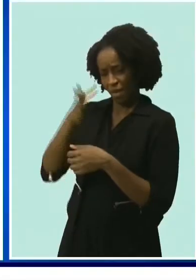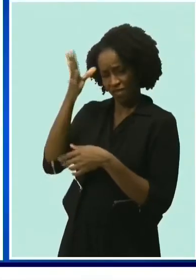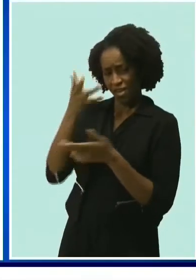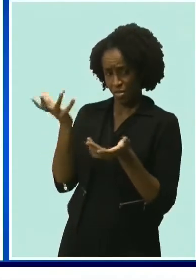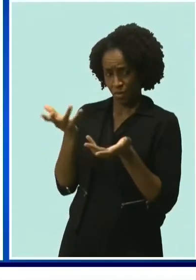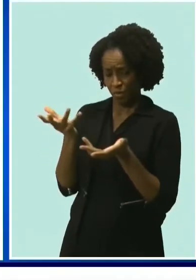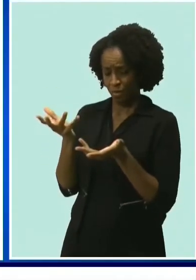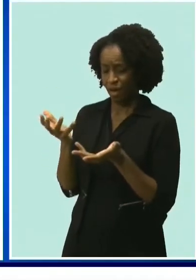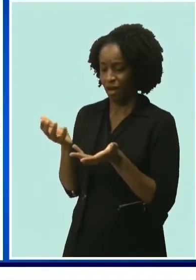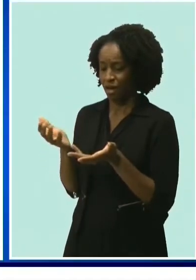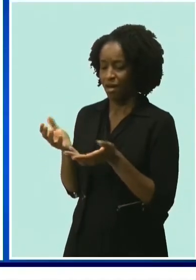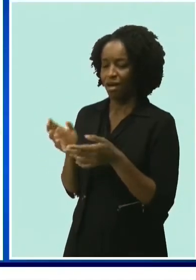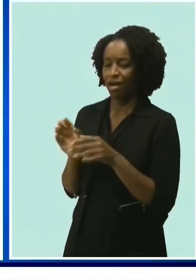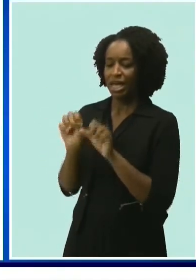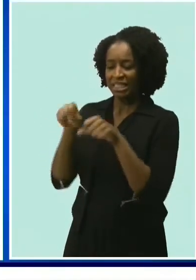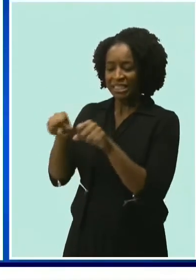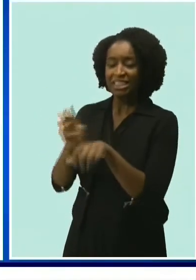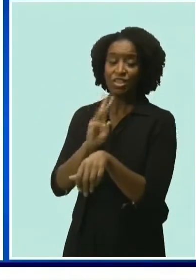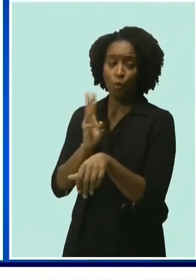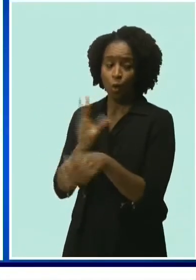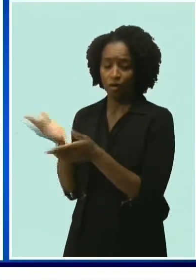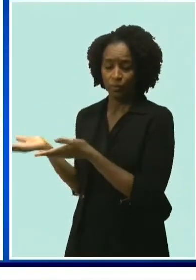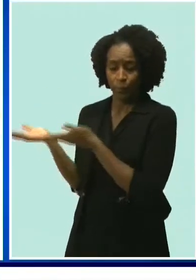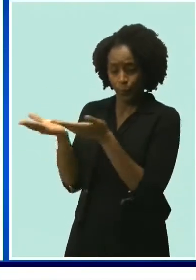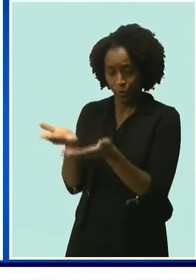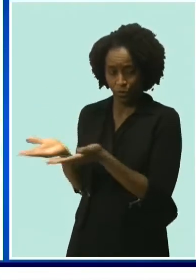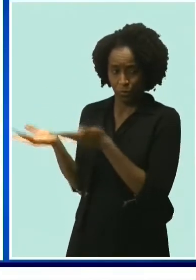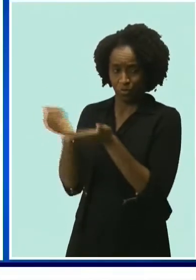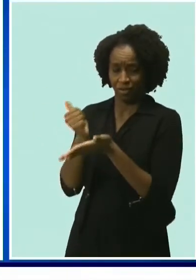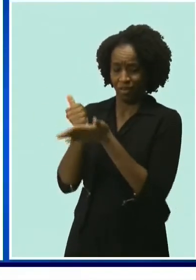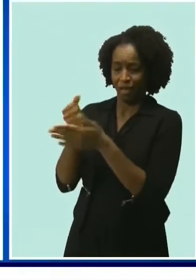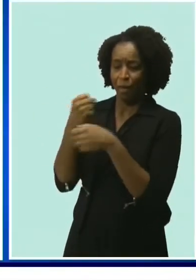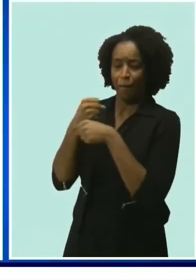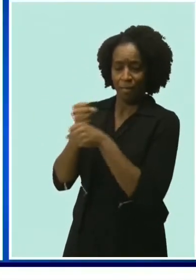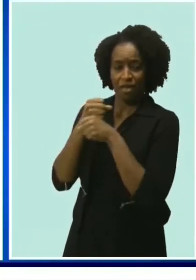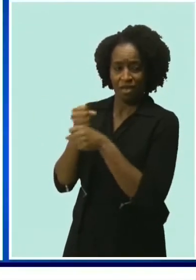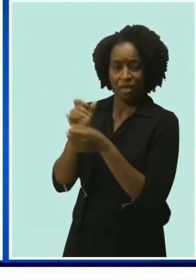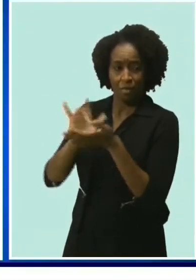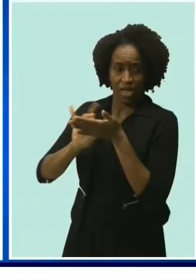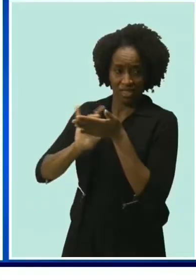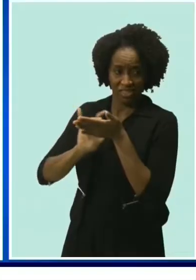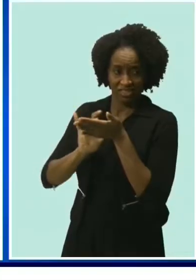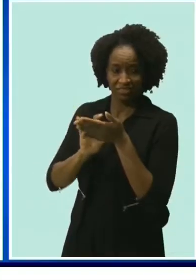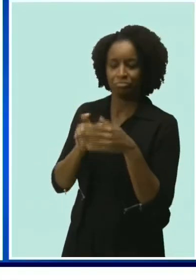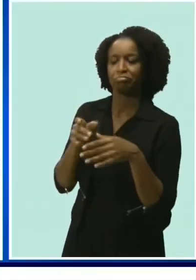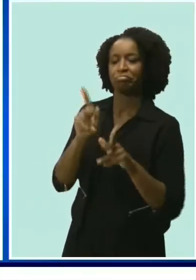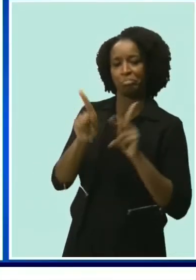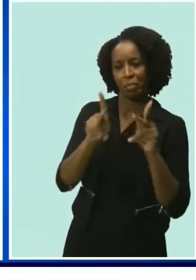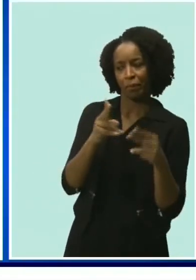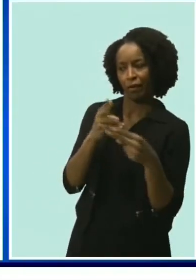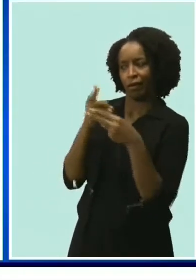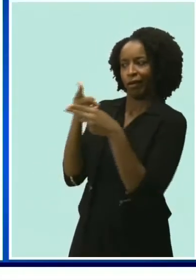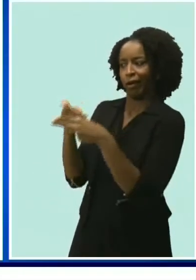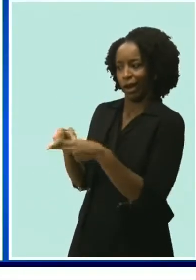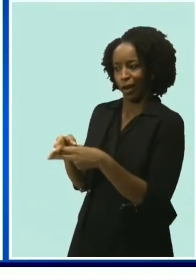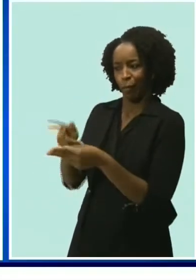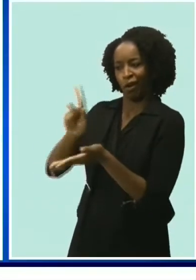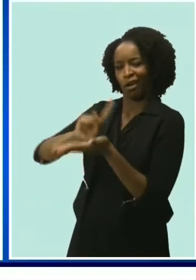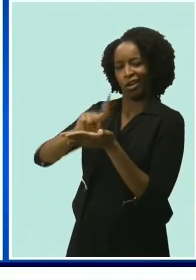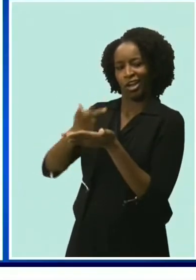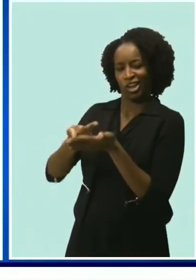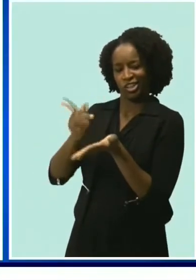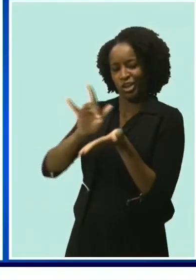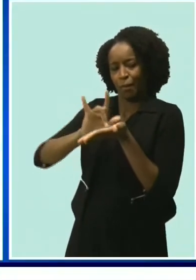made the medicine. So they call it kitchen medicine. And as